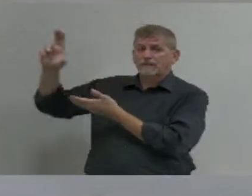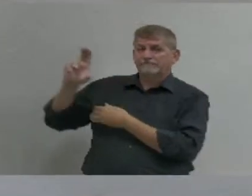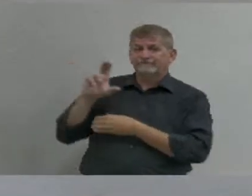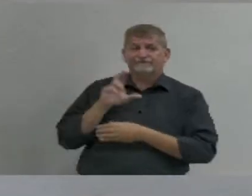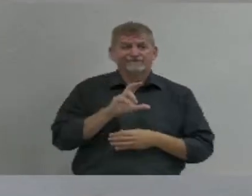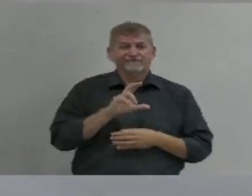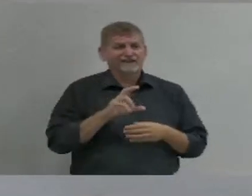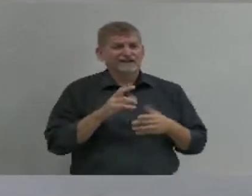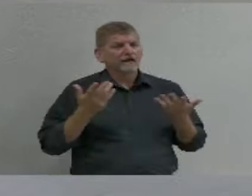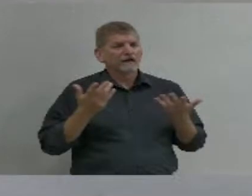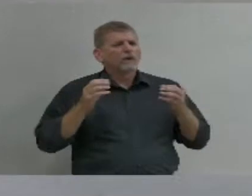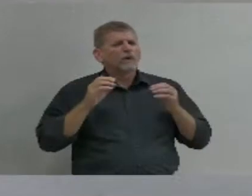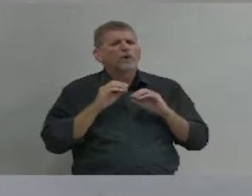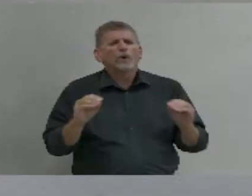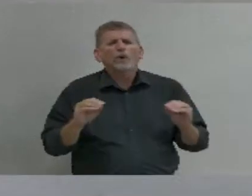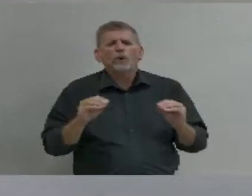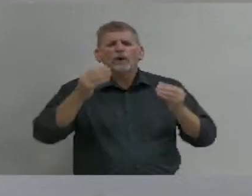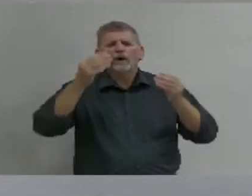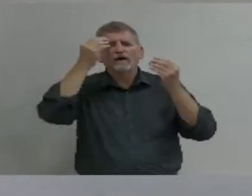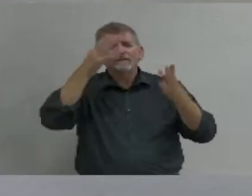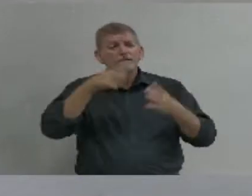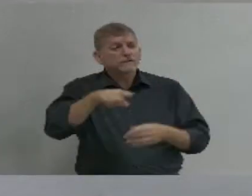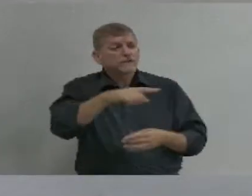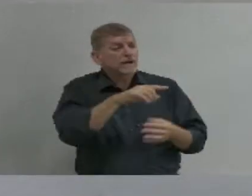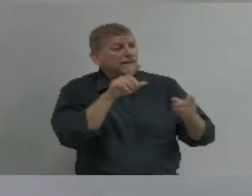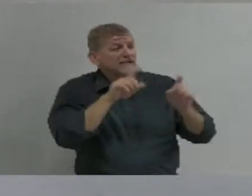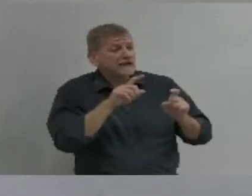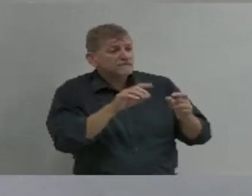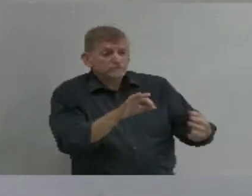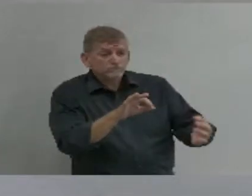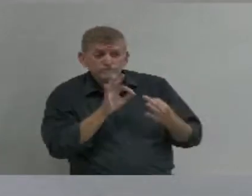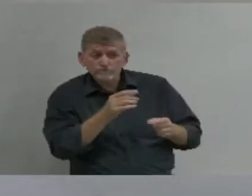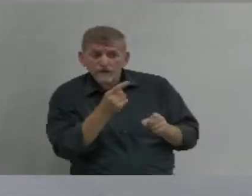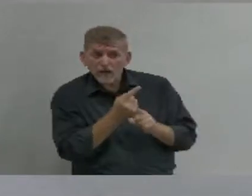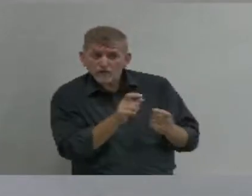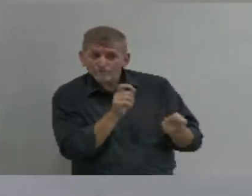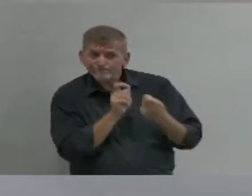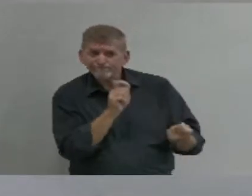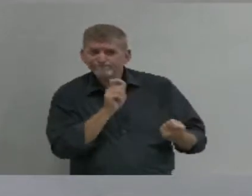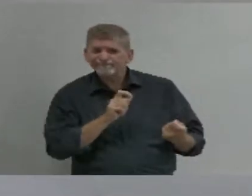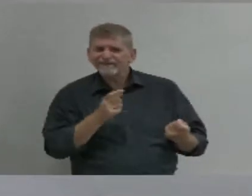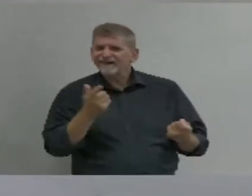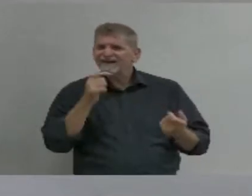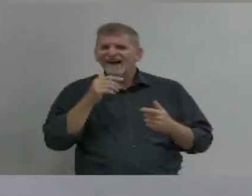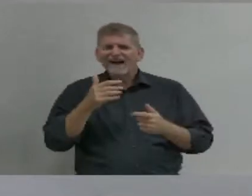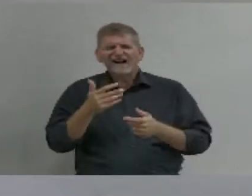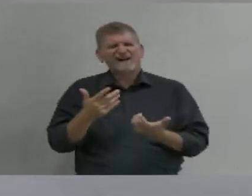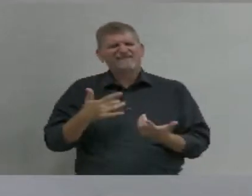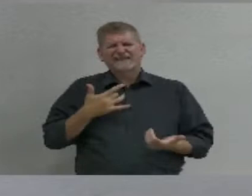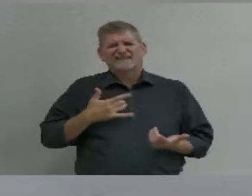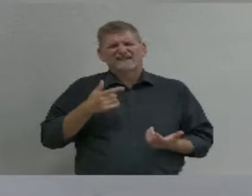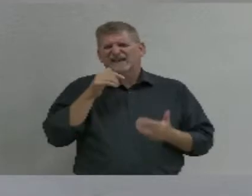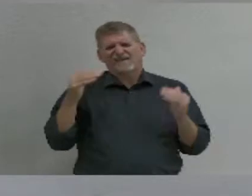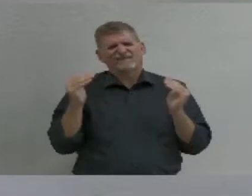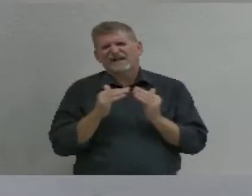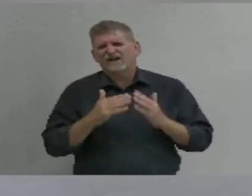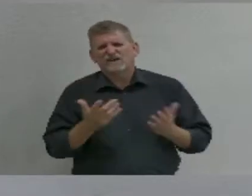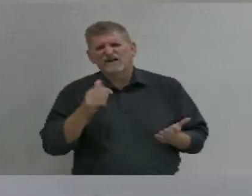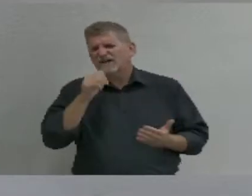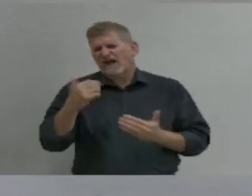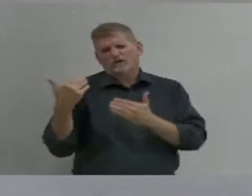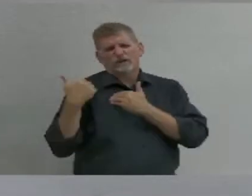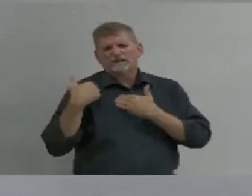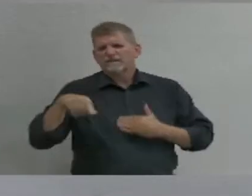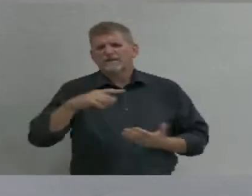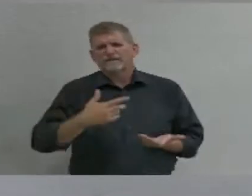accuracy, is being irresponsible as us as citizens in our country. I think that'd be an issue to take up with the State Department